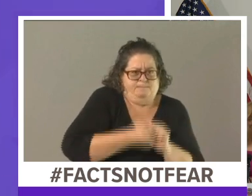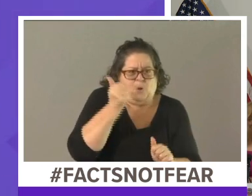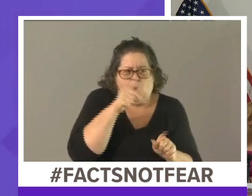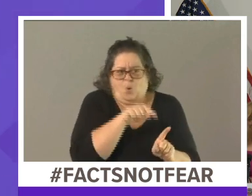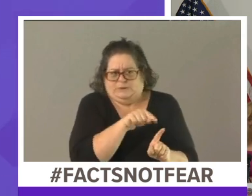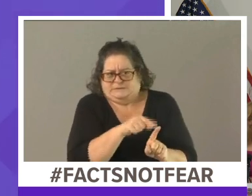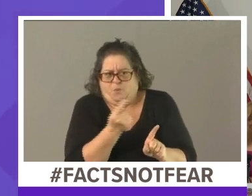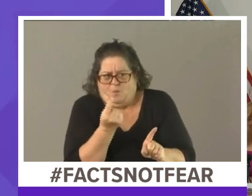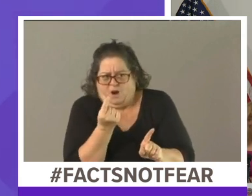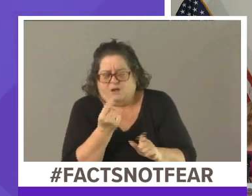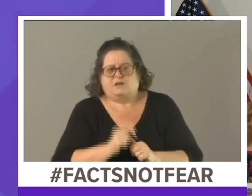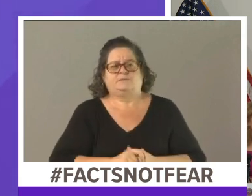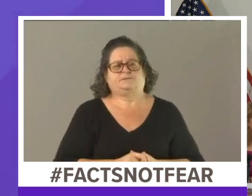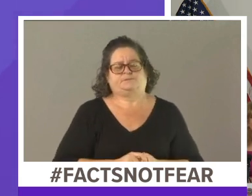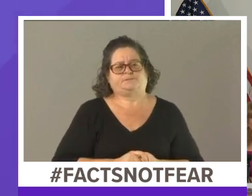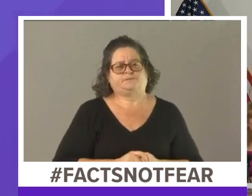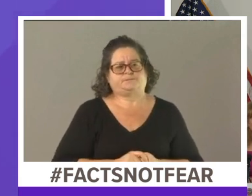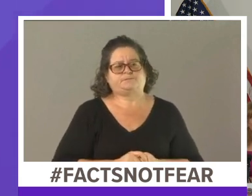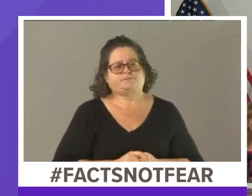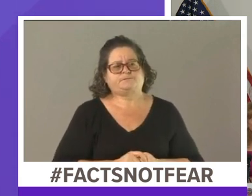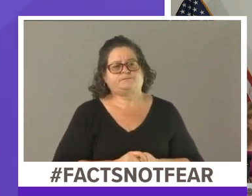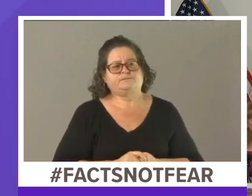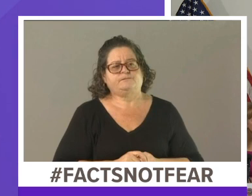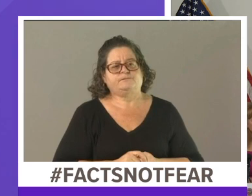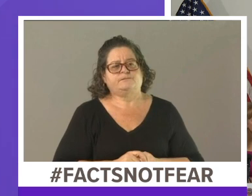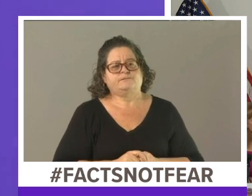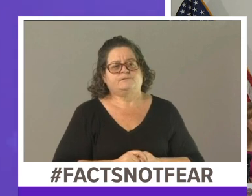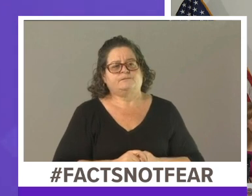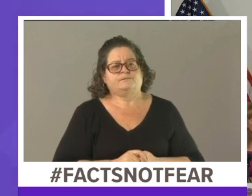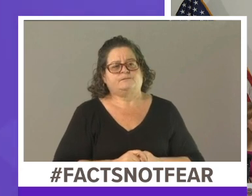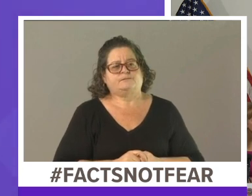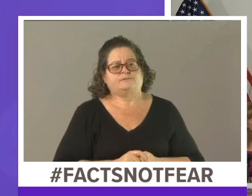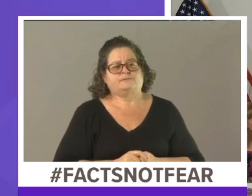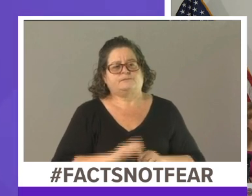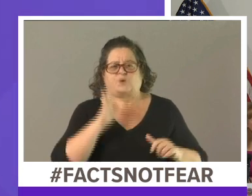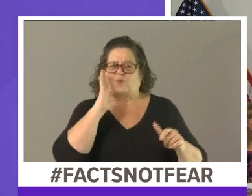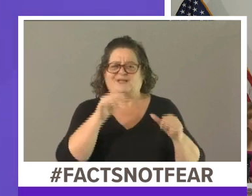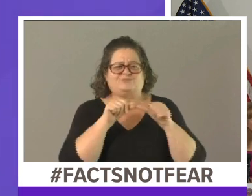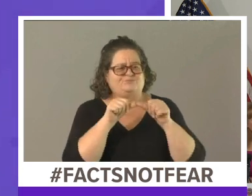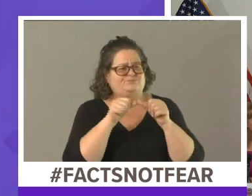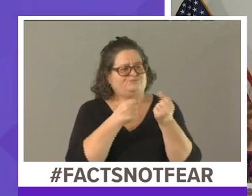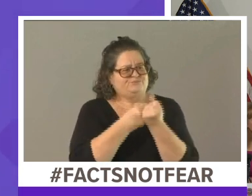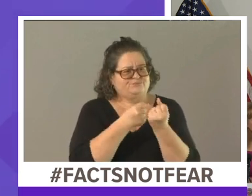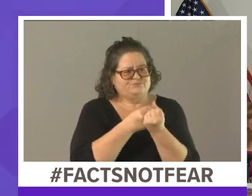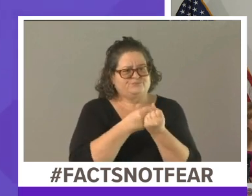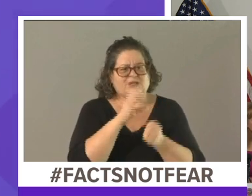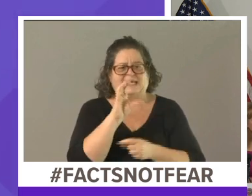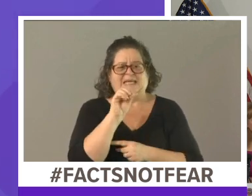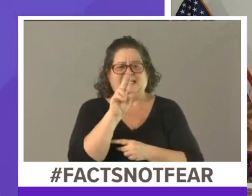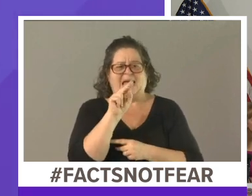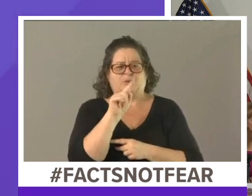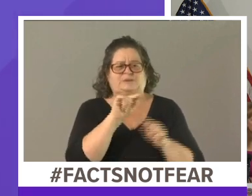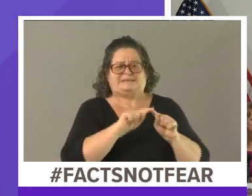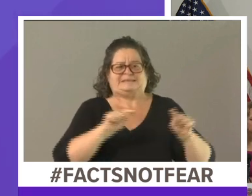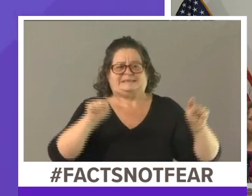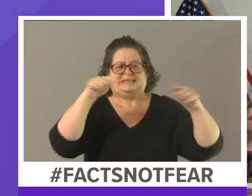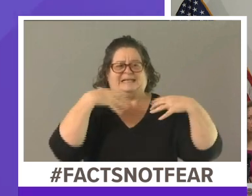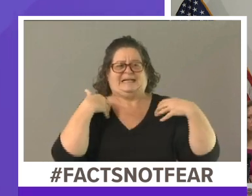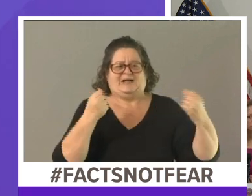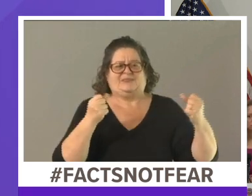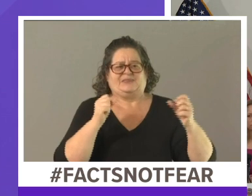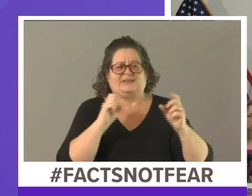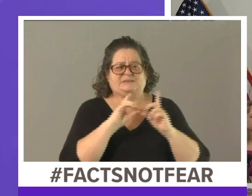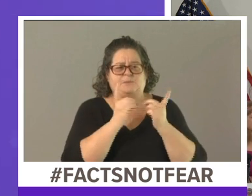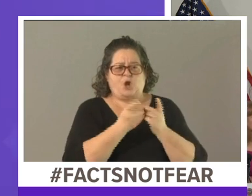to county health officials and contact tracing to contain the spread, and we're going to monitor the efficacy of all